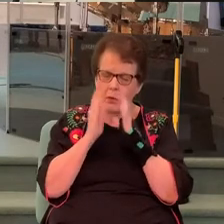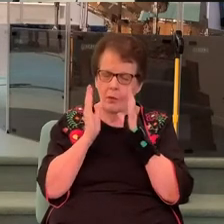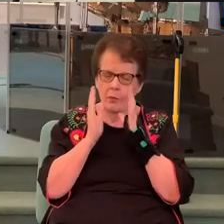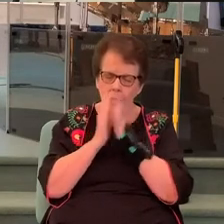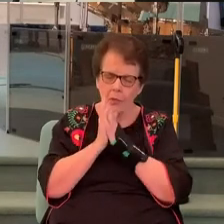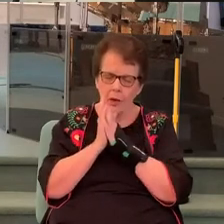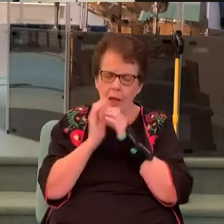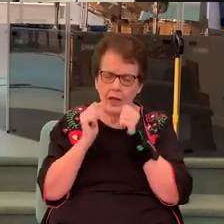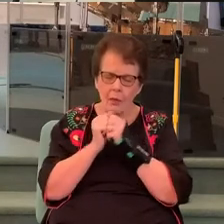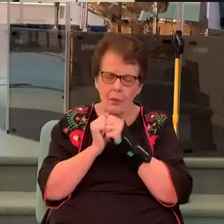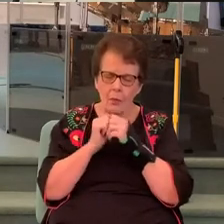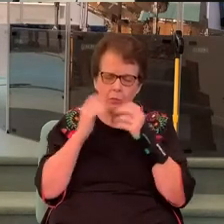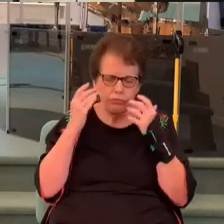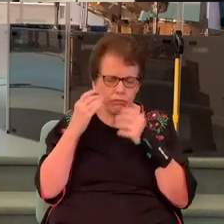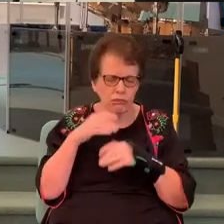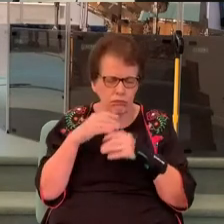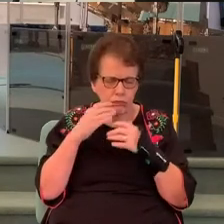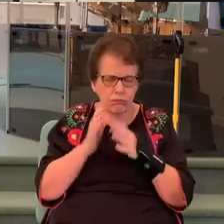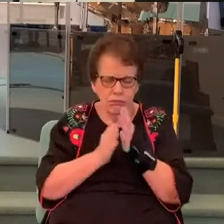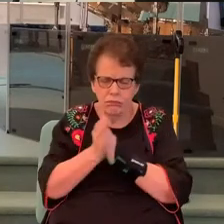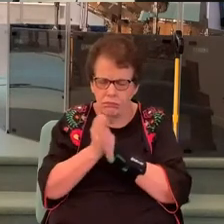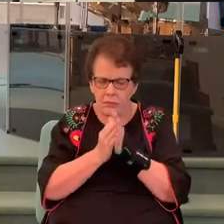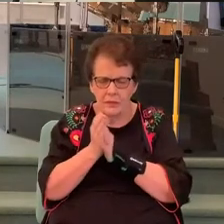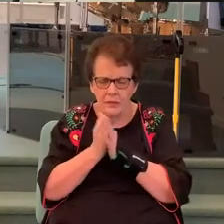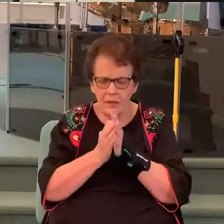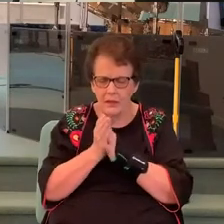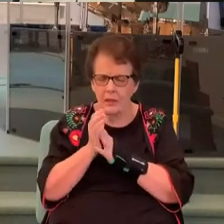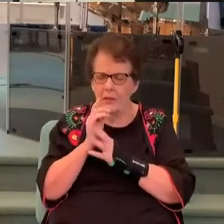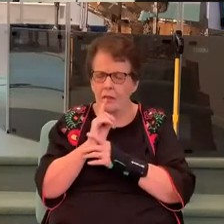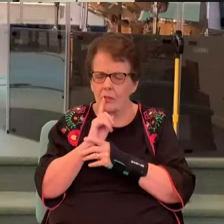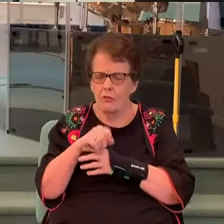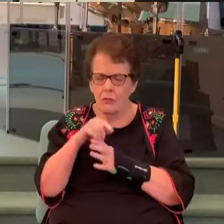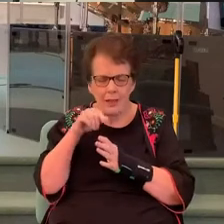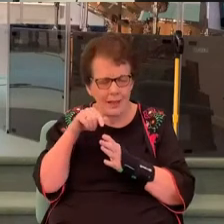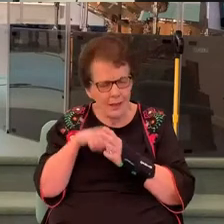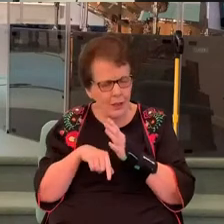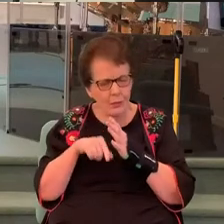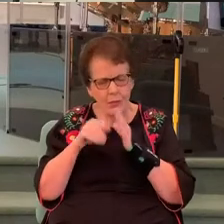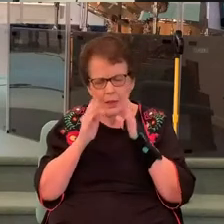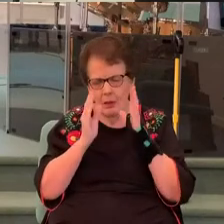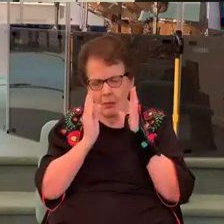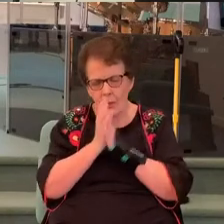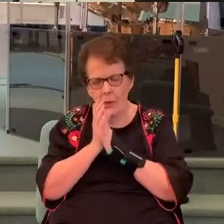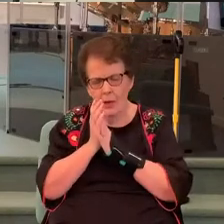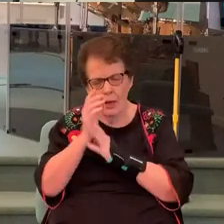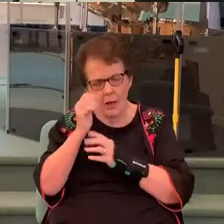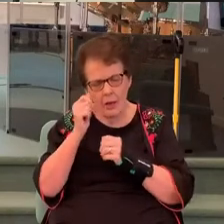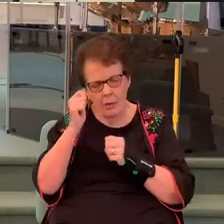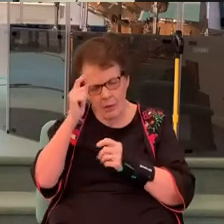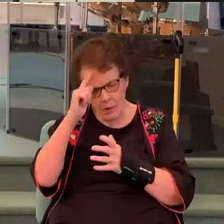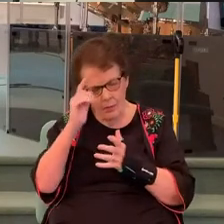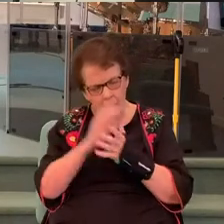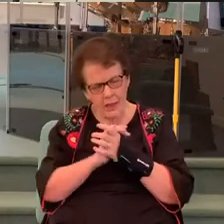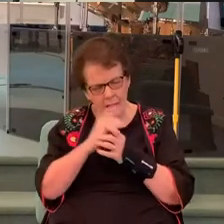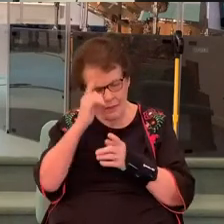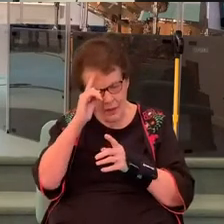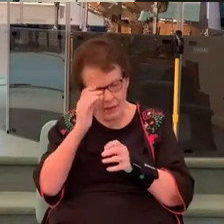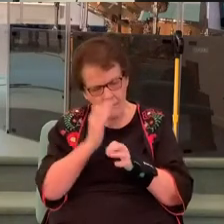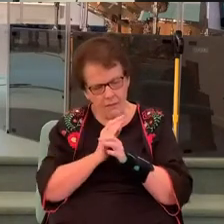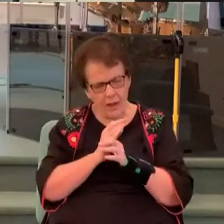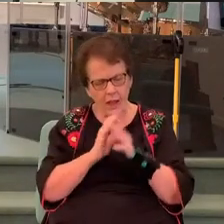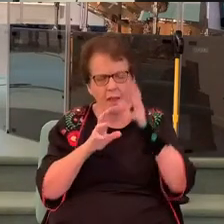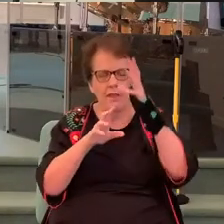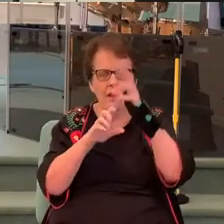would truly, deeply pray, believing with faith and confidence that you hear and will